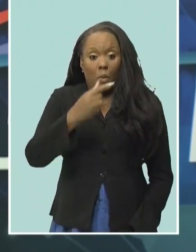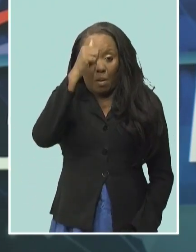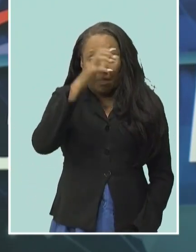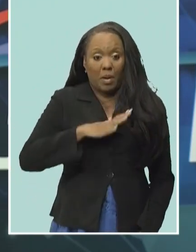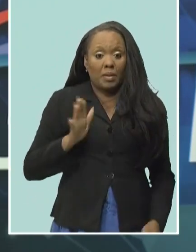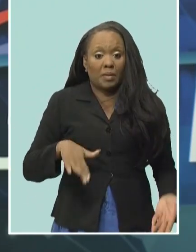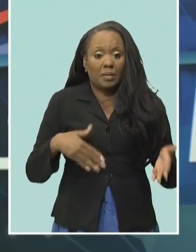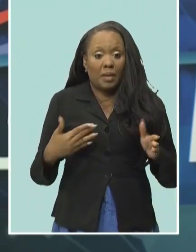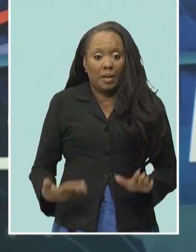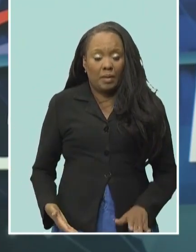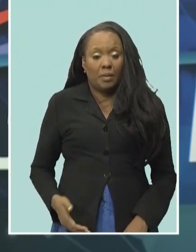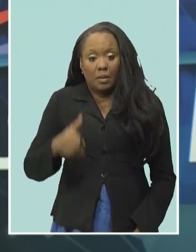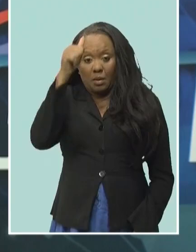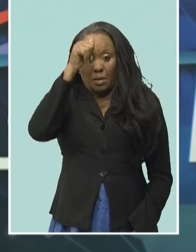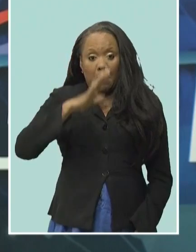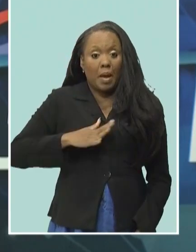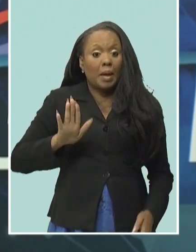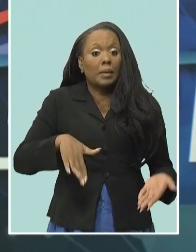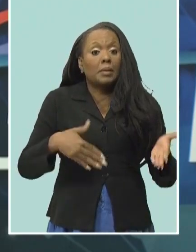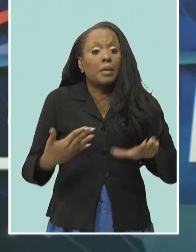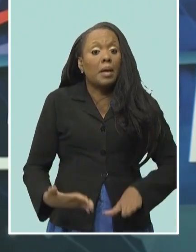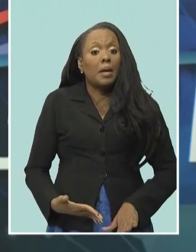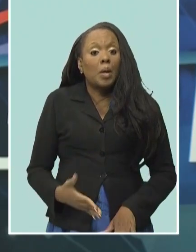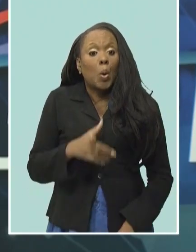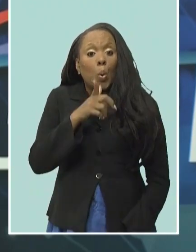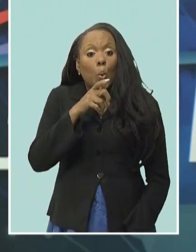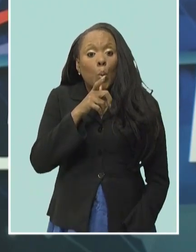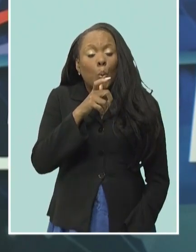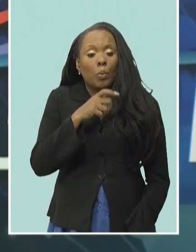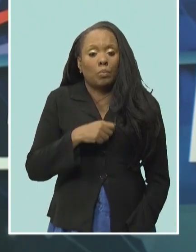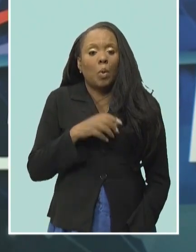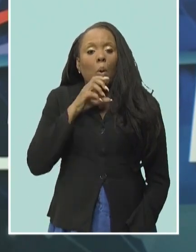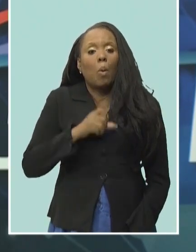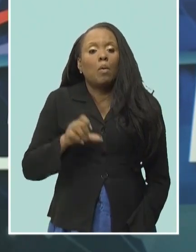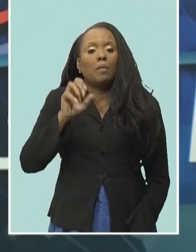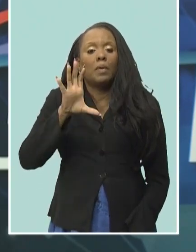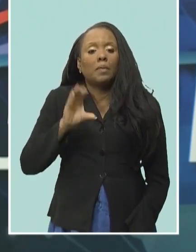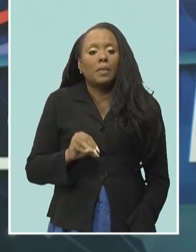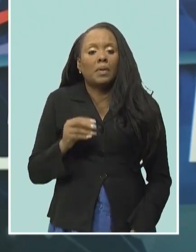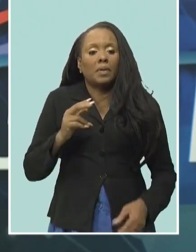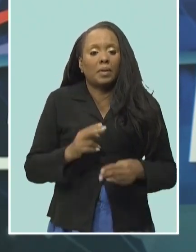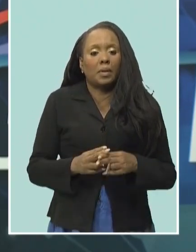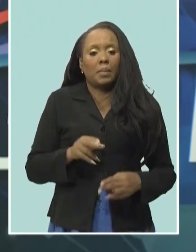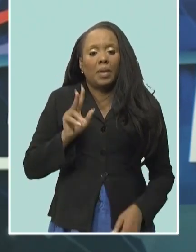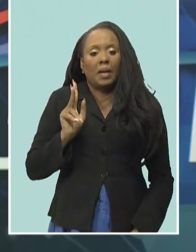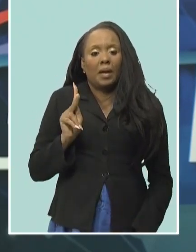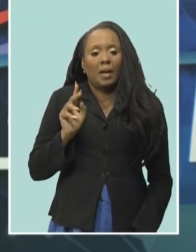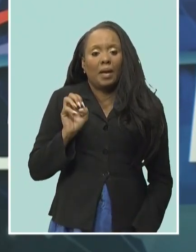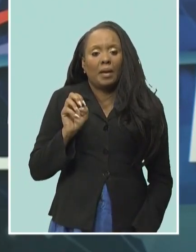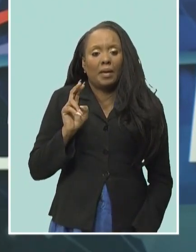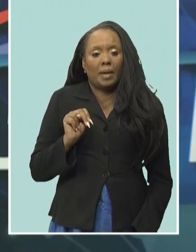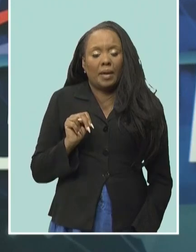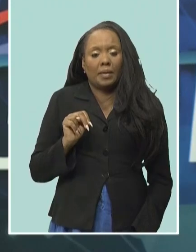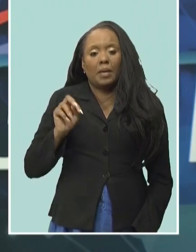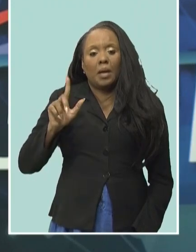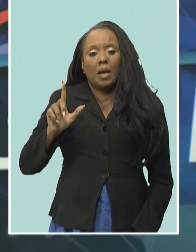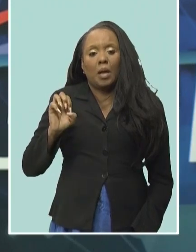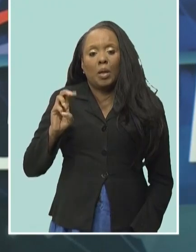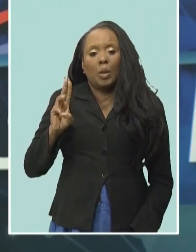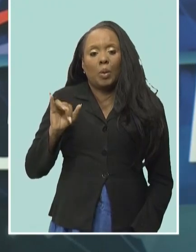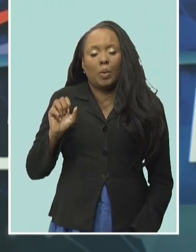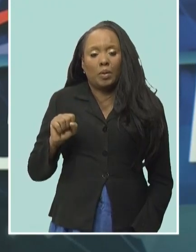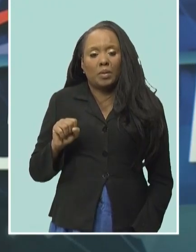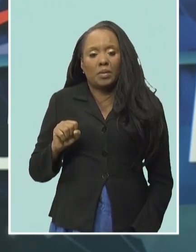deceased, 50-year-old Mitchell Ken O'Neill Lewis of Carter's Clifton Hall, St. John, was shot around 1:15 this morning at